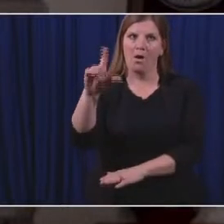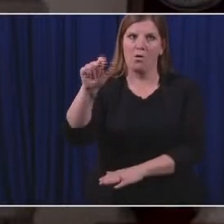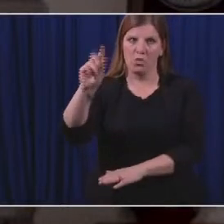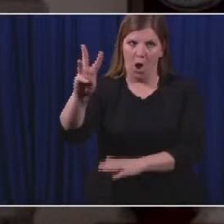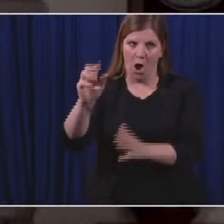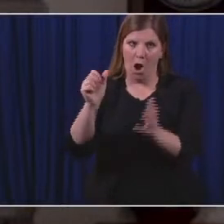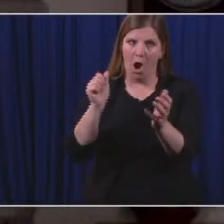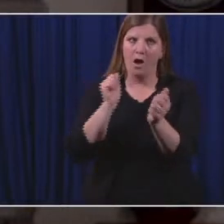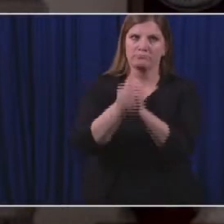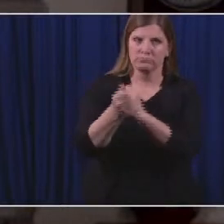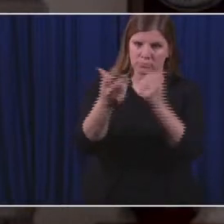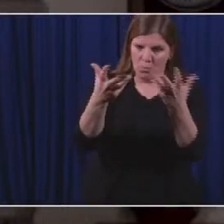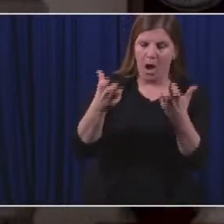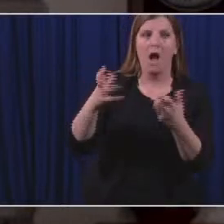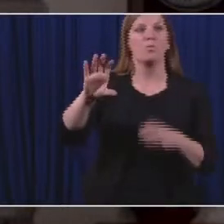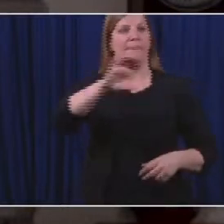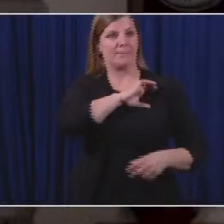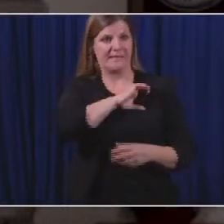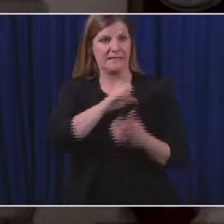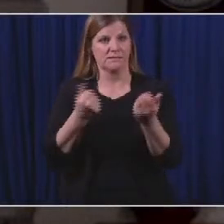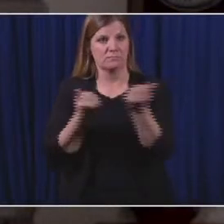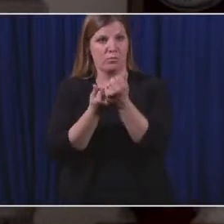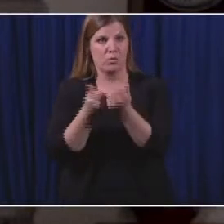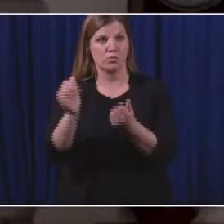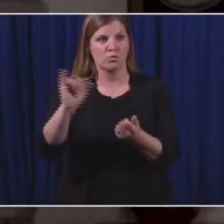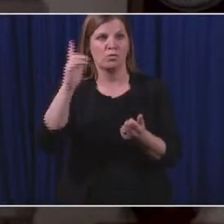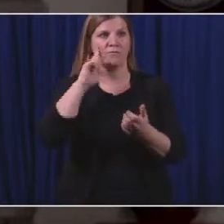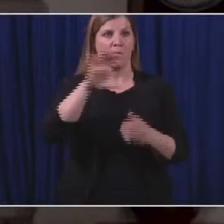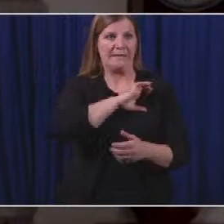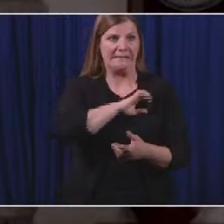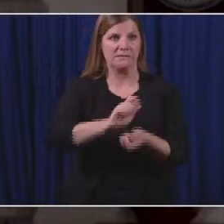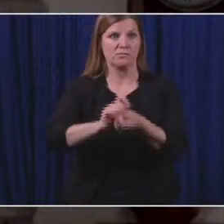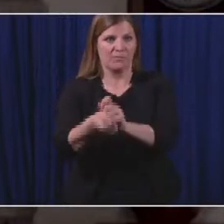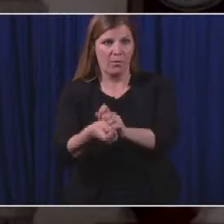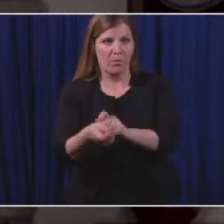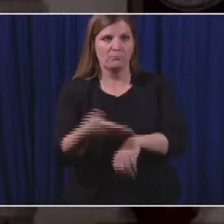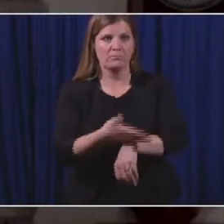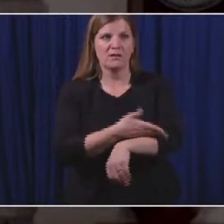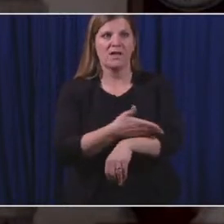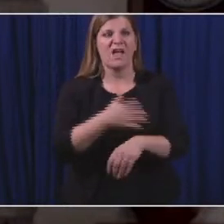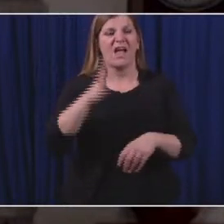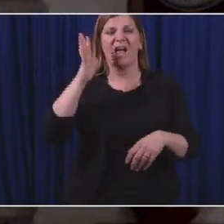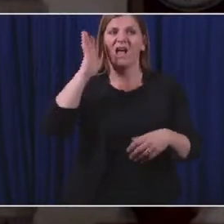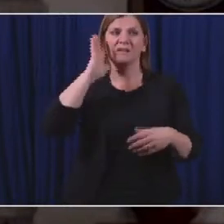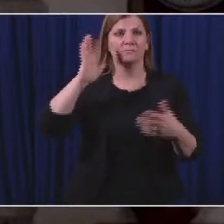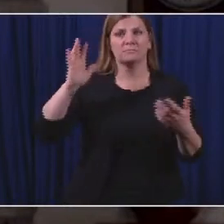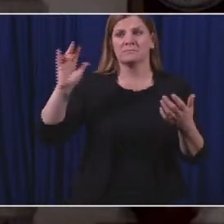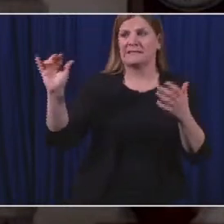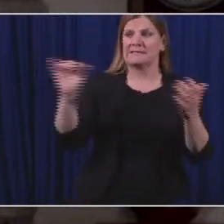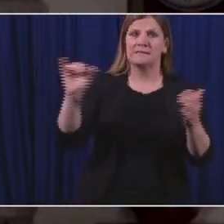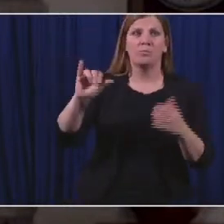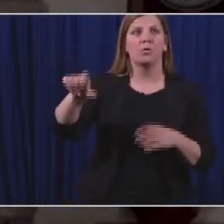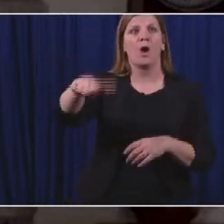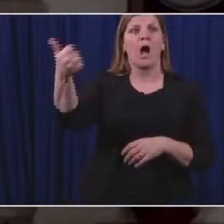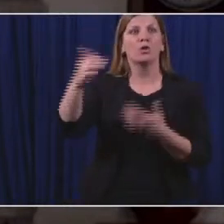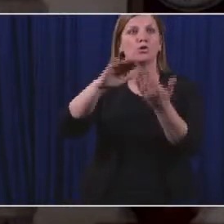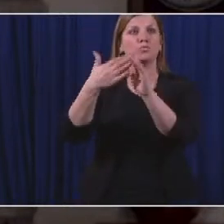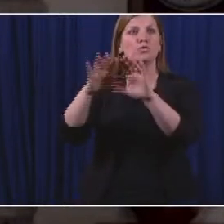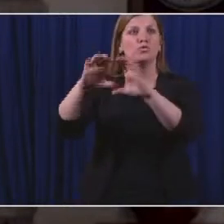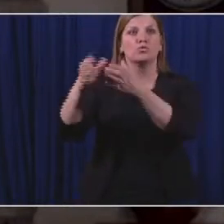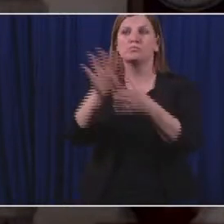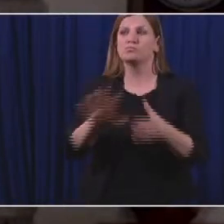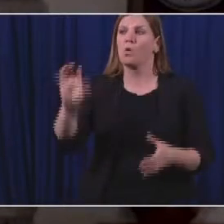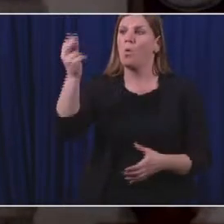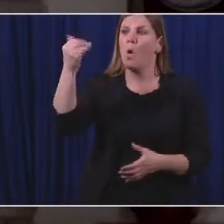police. They've been an integral part of putting it together, and so have other community groups throughout the state of Ohio.